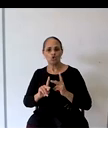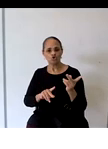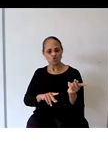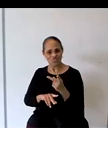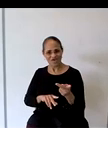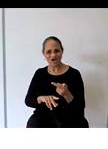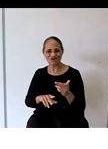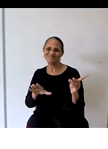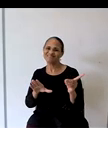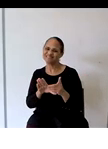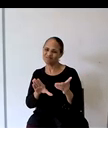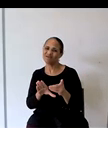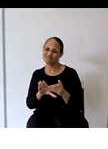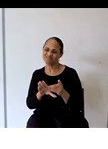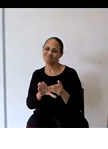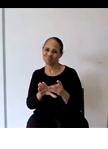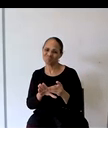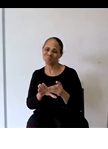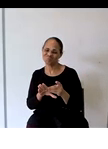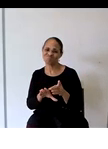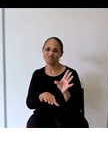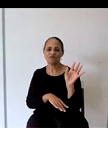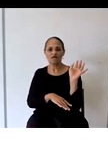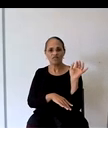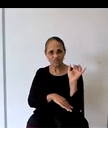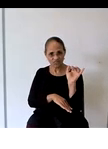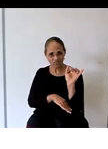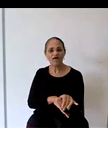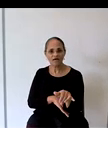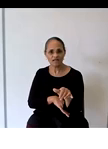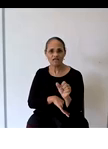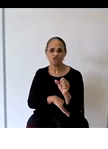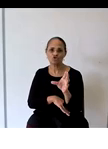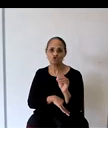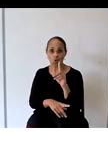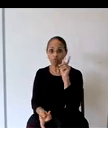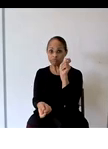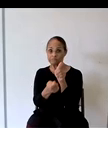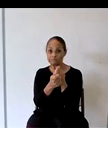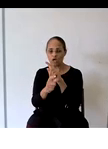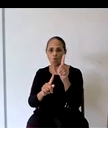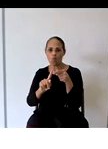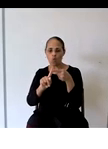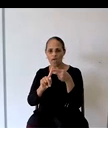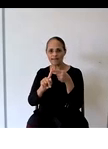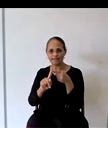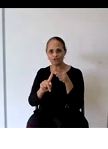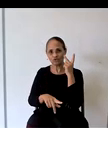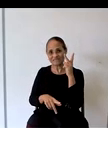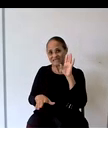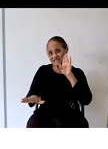disability. And that is so accurate. When you look at these images,